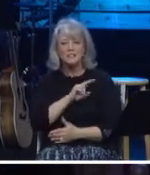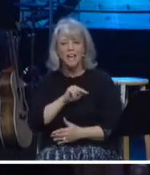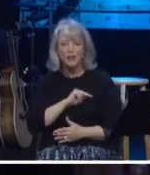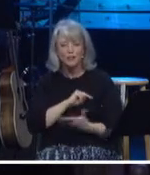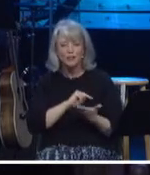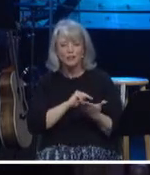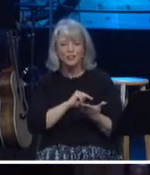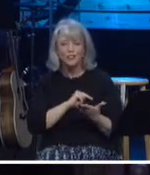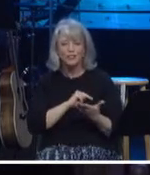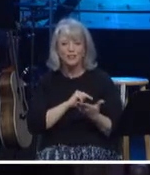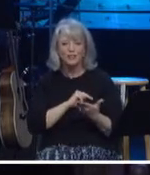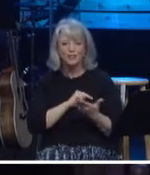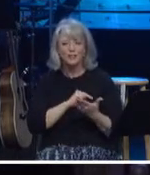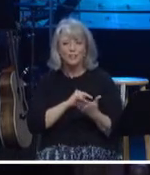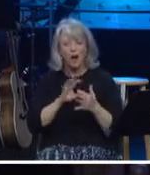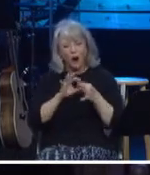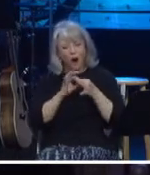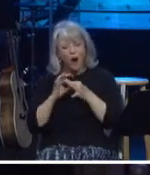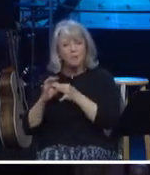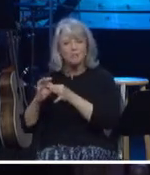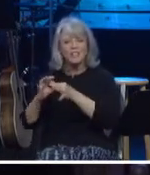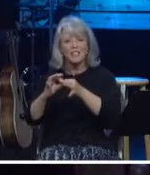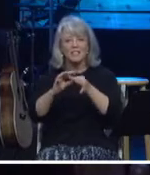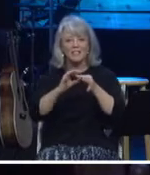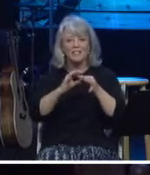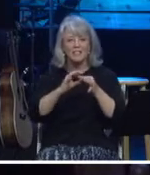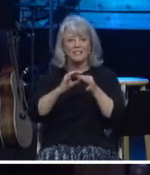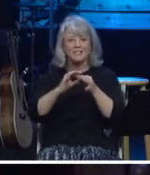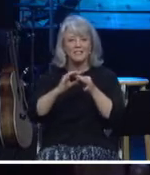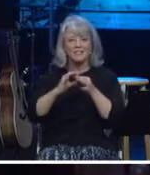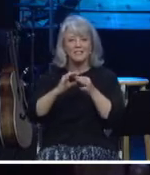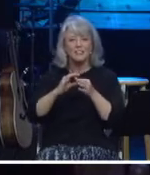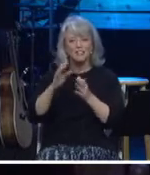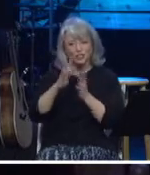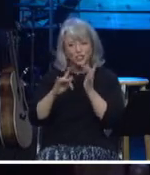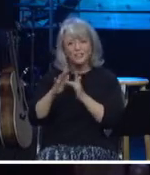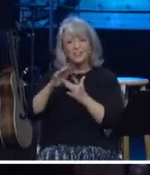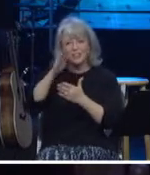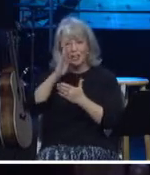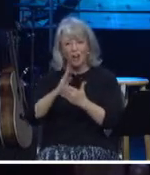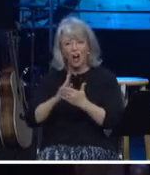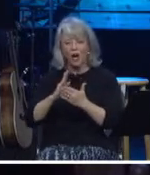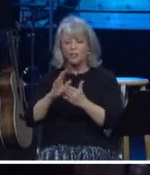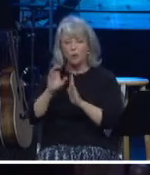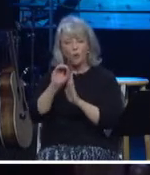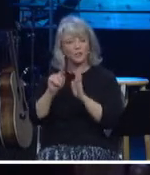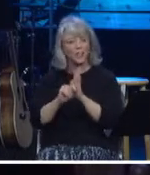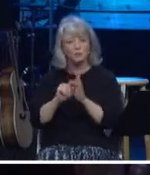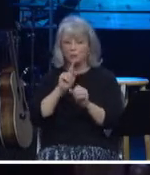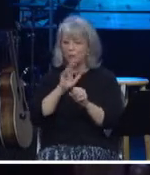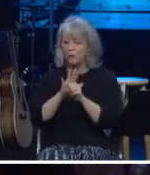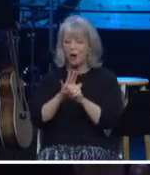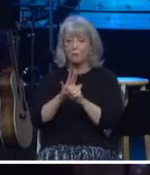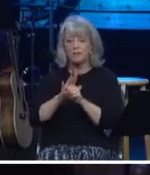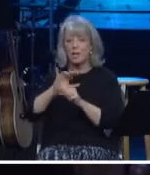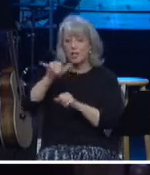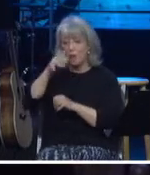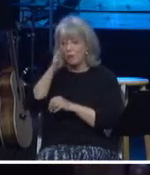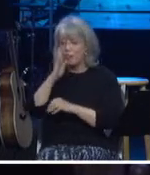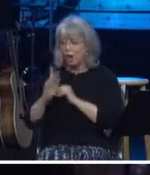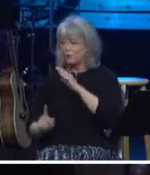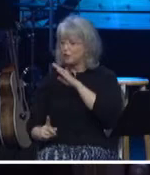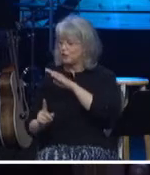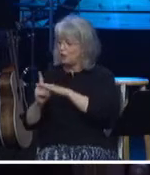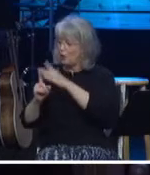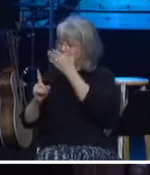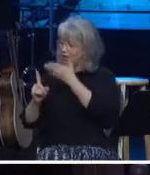This is all in harmony with what the Old Testament promised, that Yahweh would come in human flesh. Jesus says, I